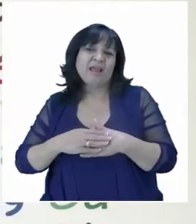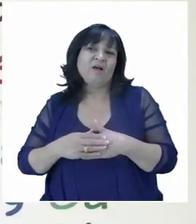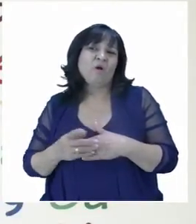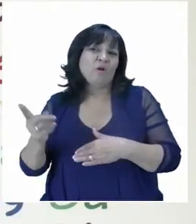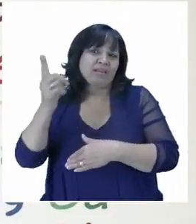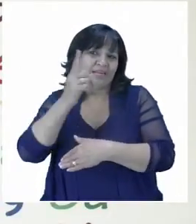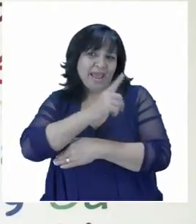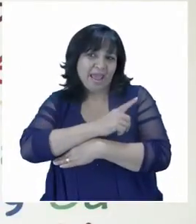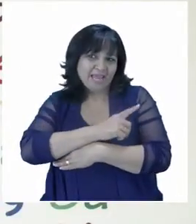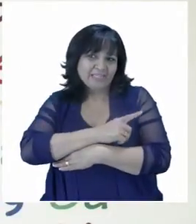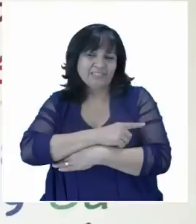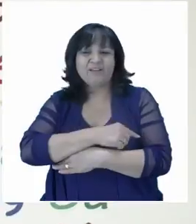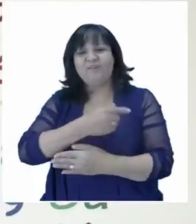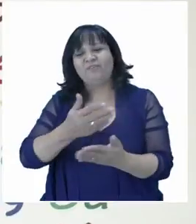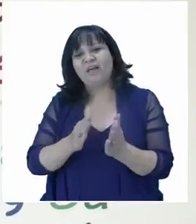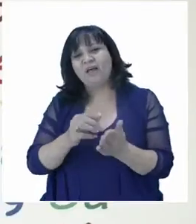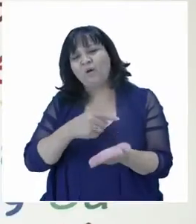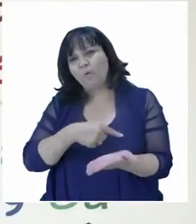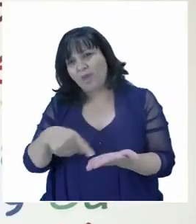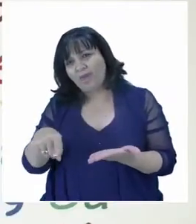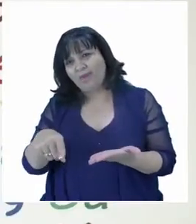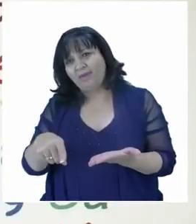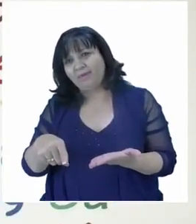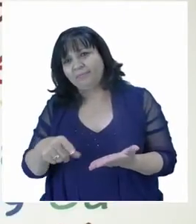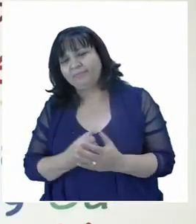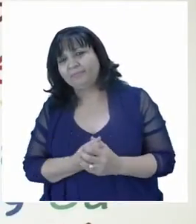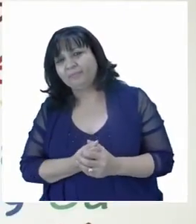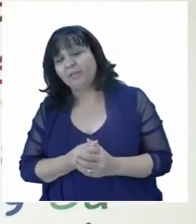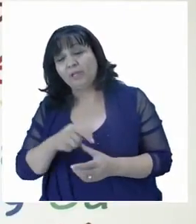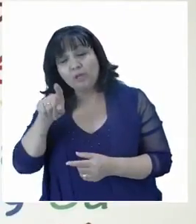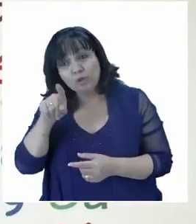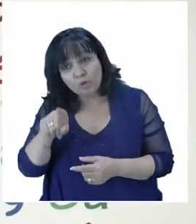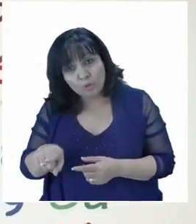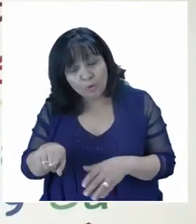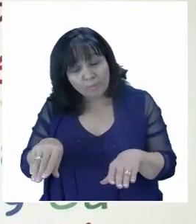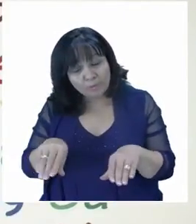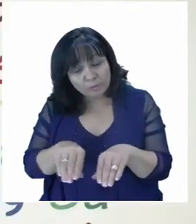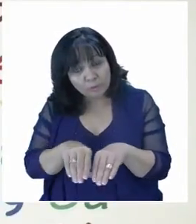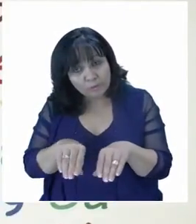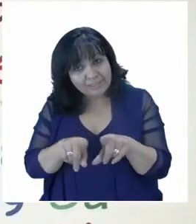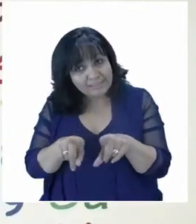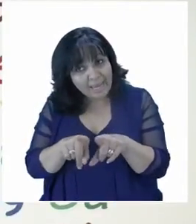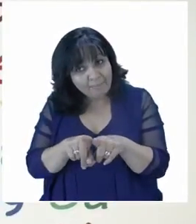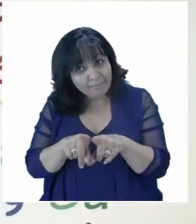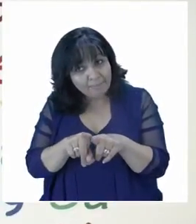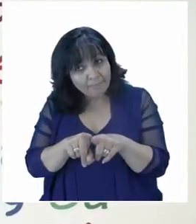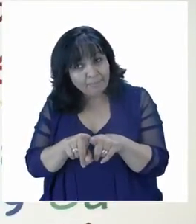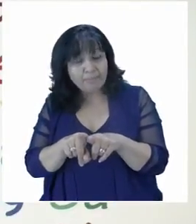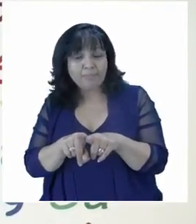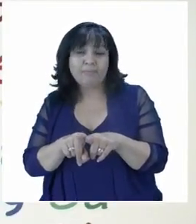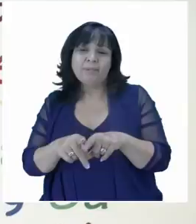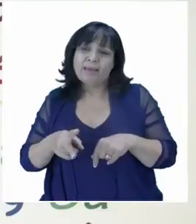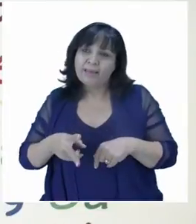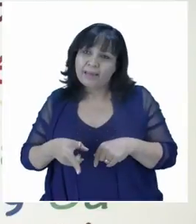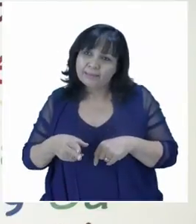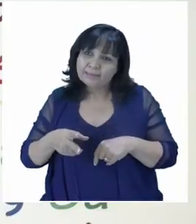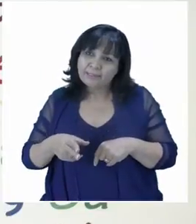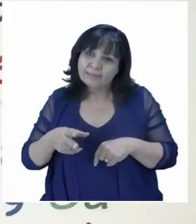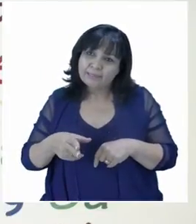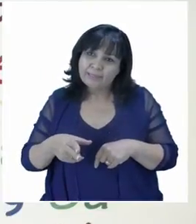week. It is your job to cut, paste, and make sure that their colors